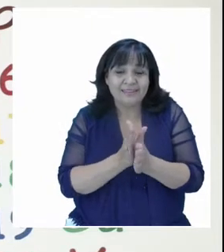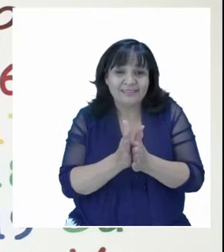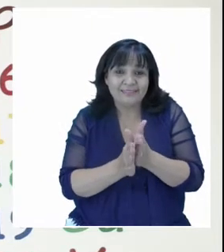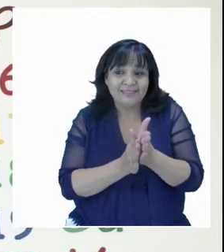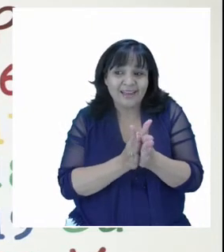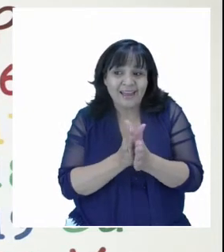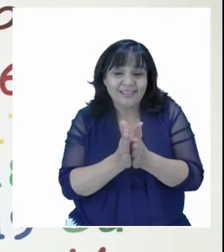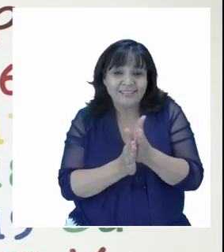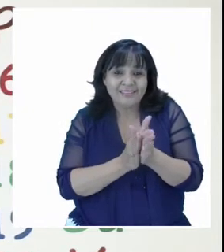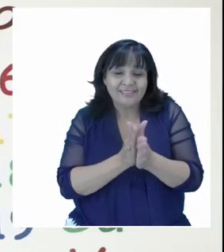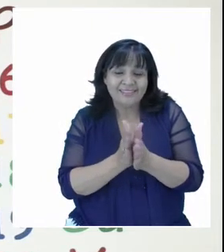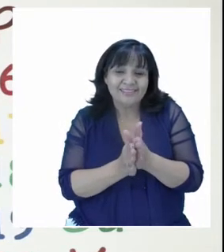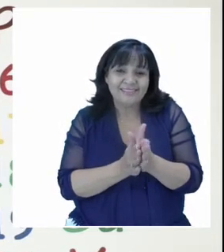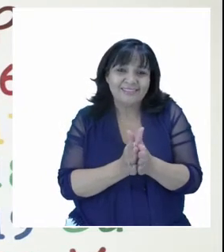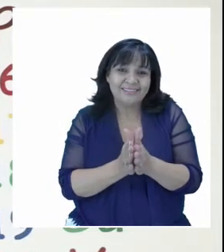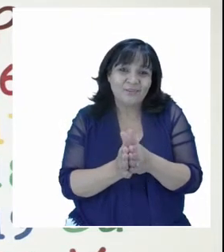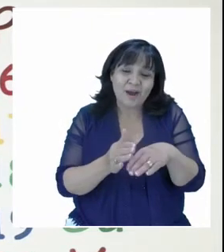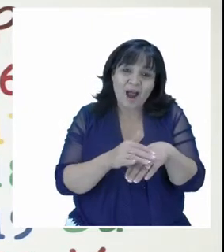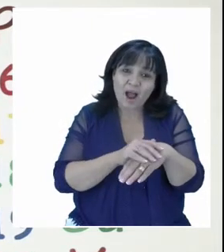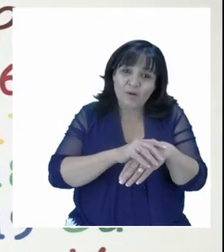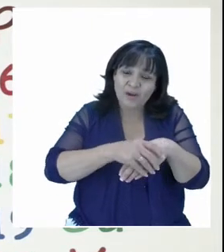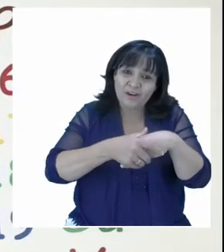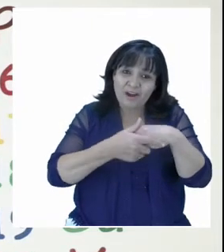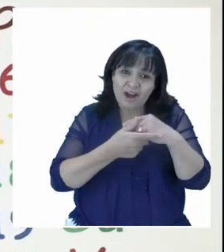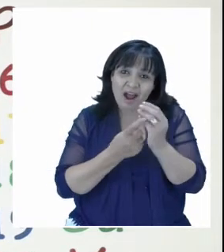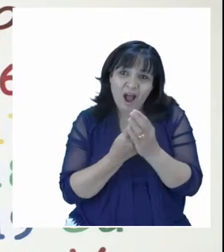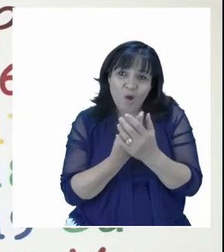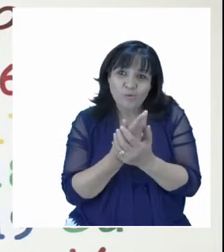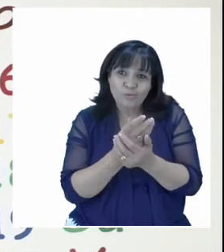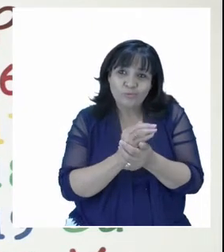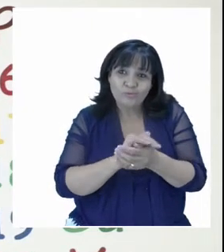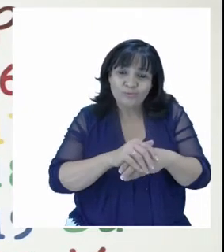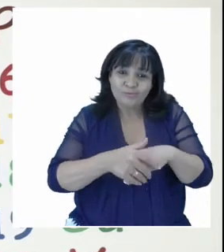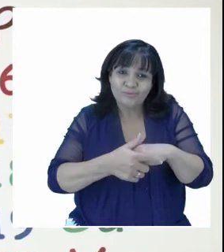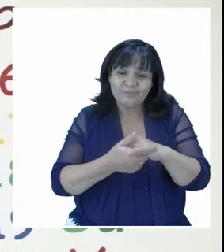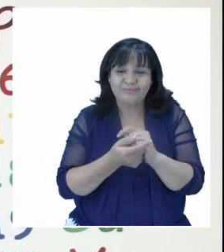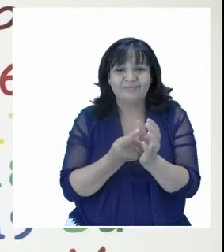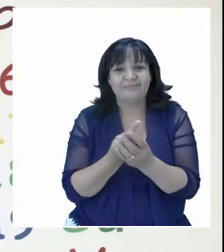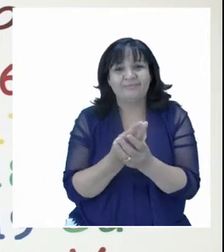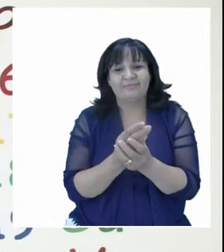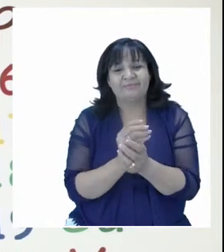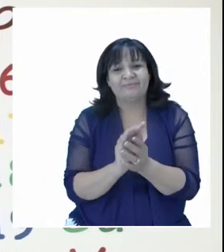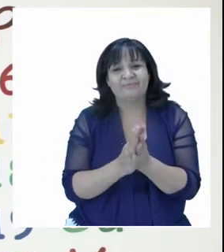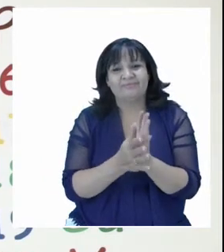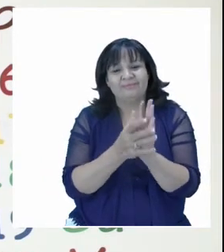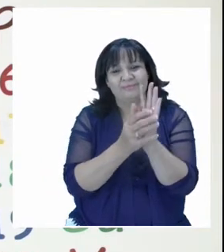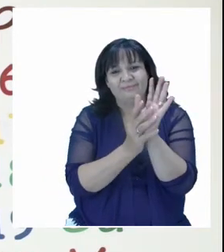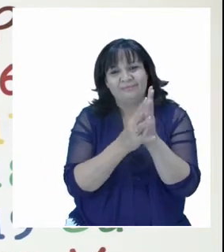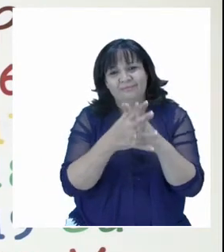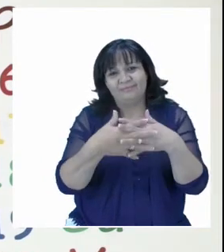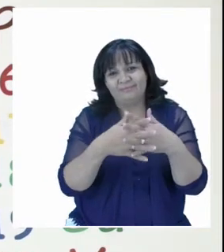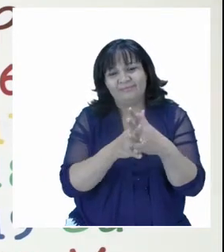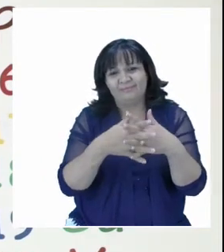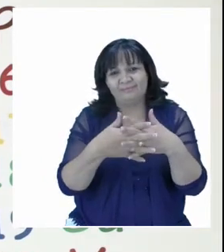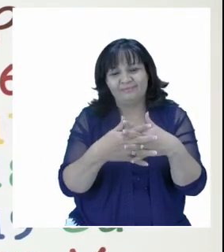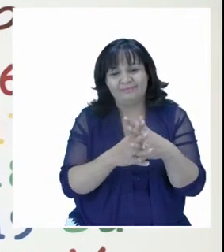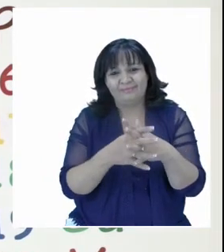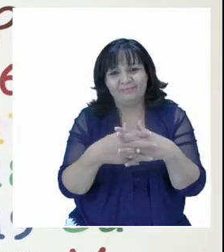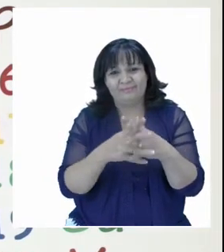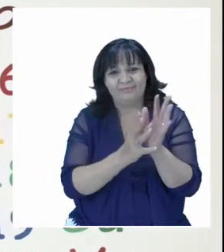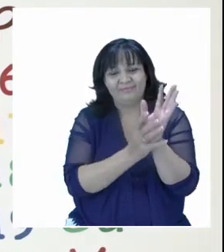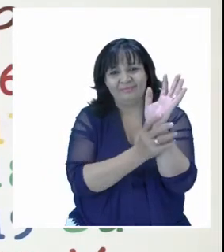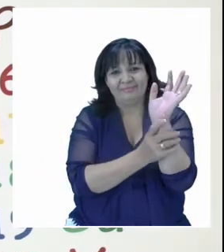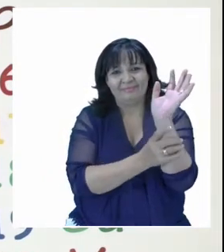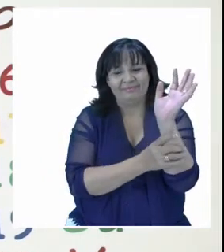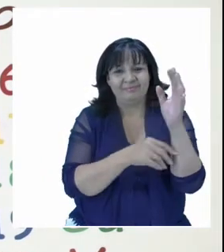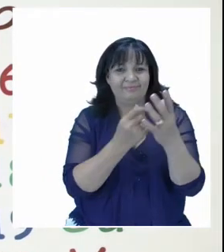your hand, round and round your hands, in between your fingers